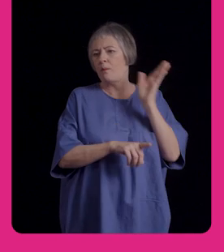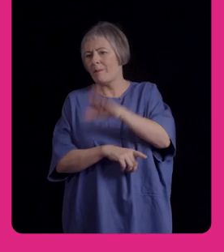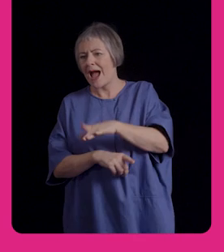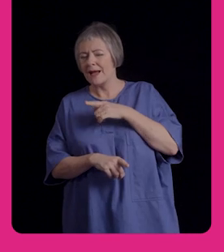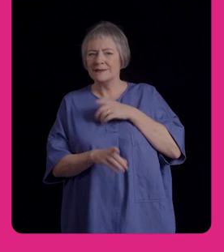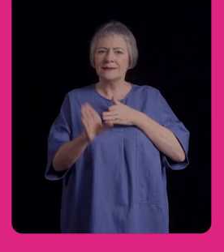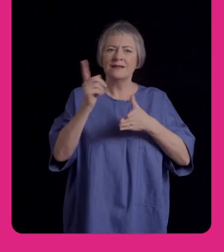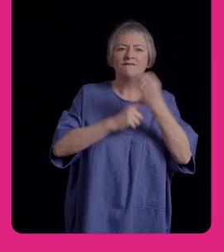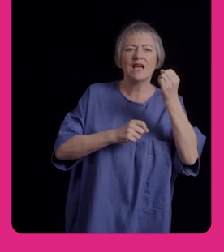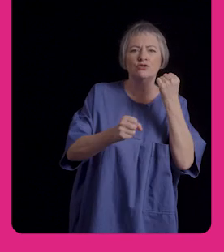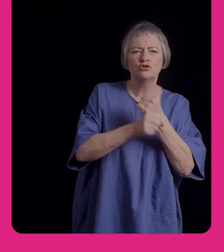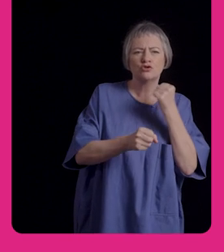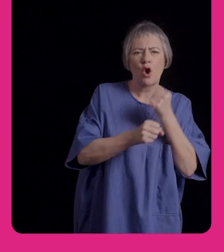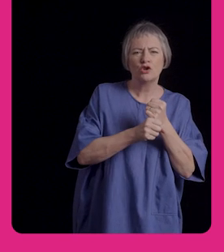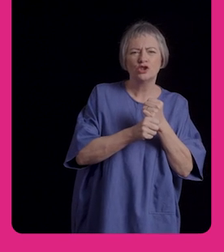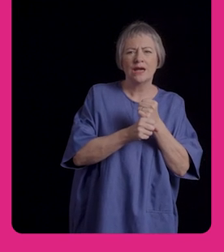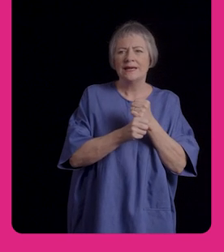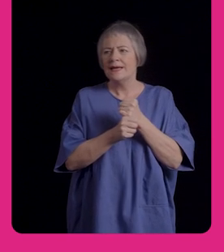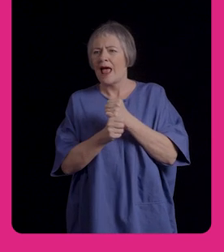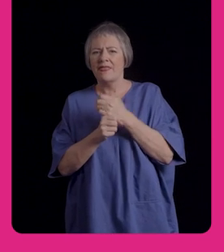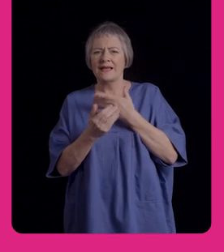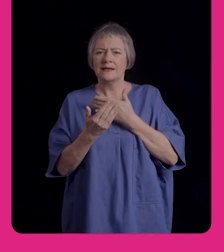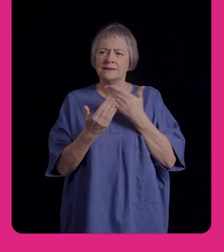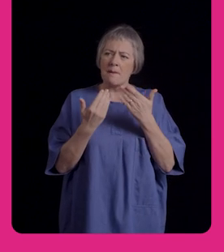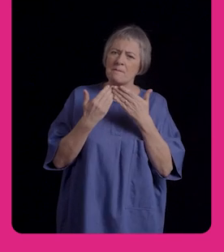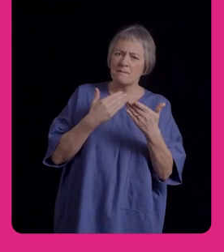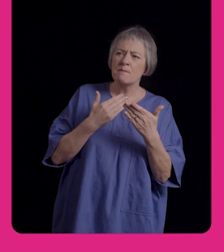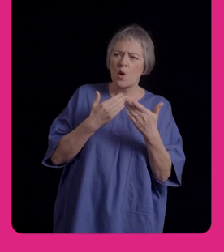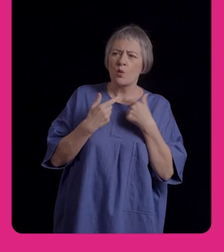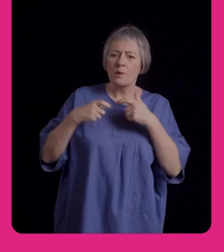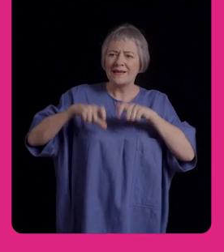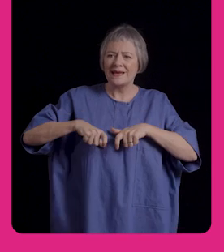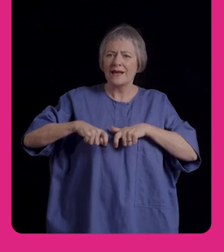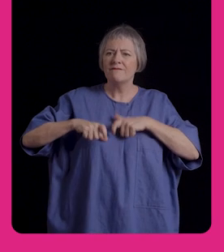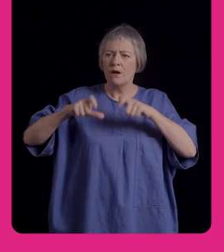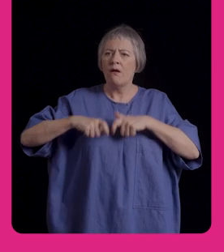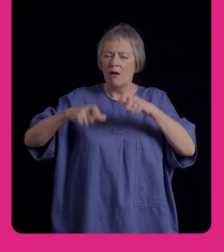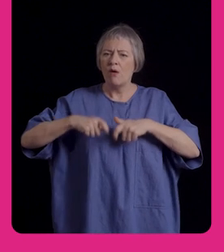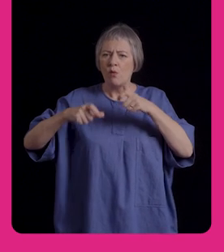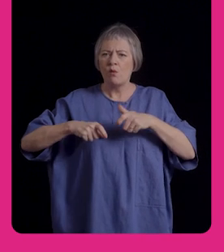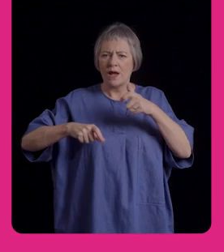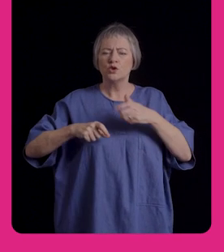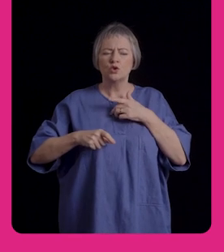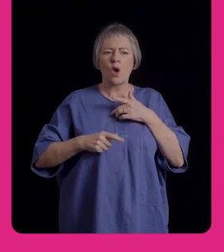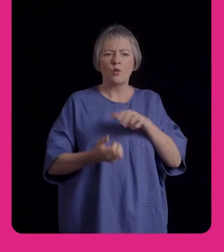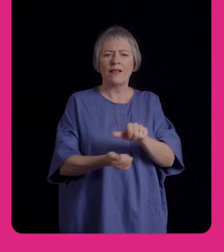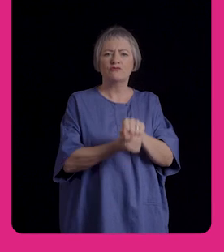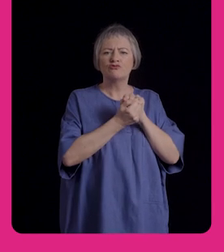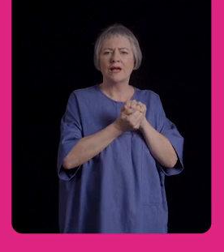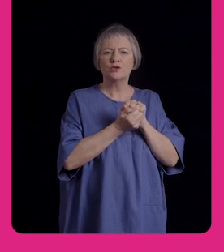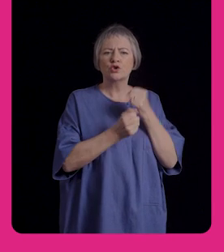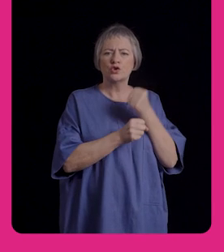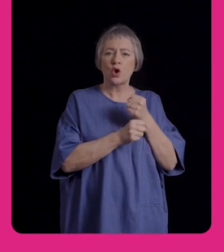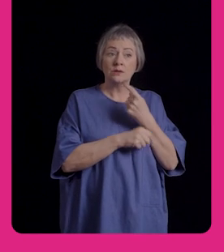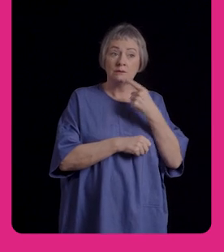going to be much safer to hide around here than in a barrel. Just because it's I've realized we're going to be here for a while. So I want to go back and rescue George. Yeah. Okay. I think, or like, at least tell George